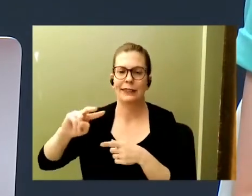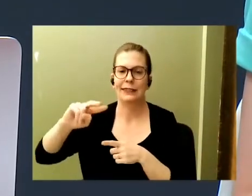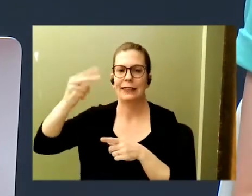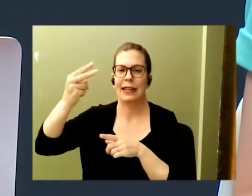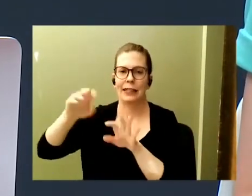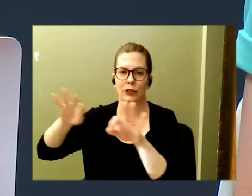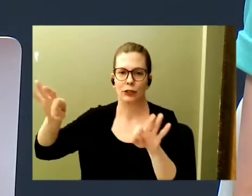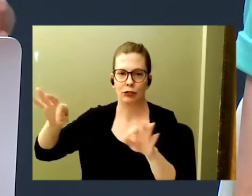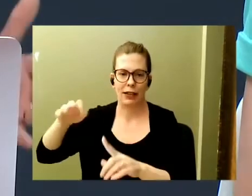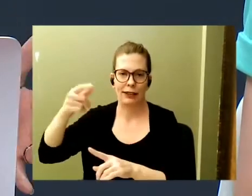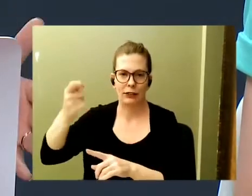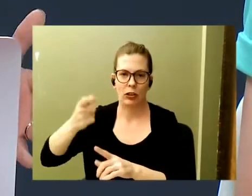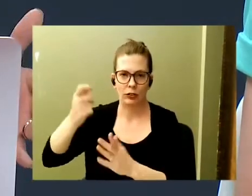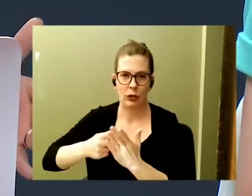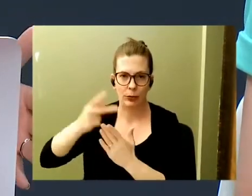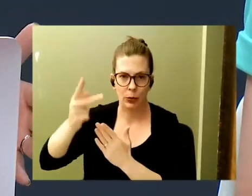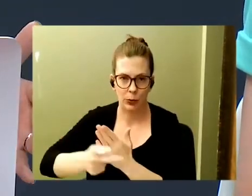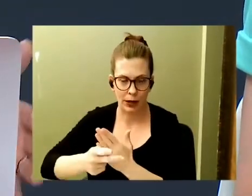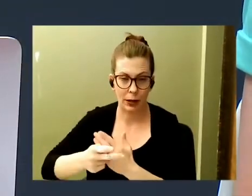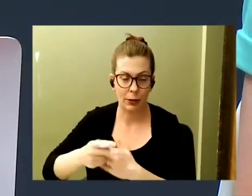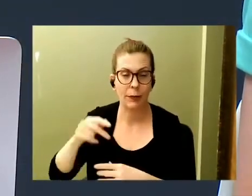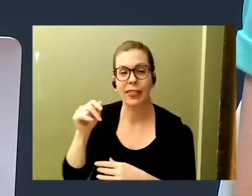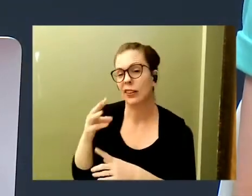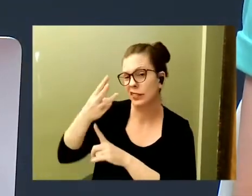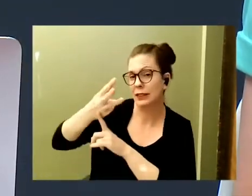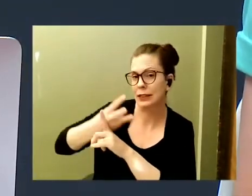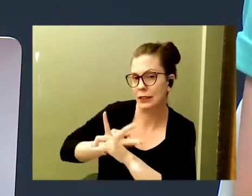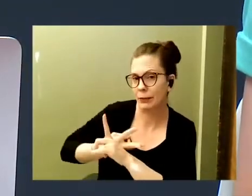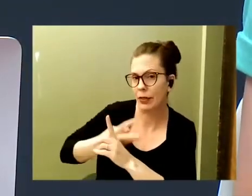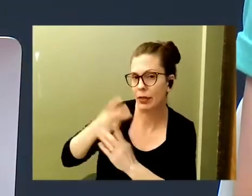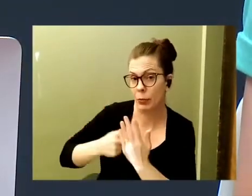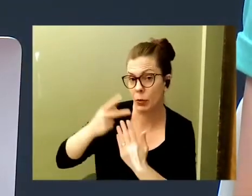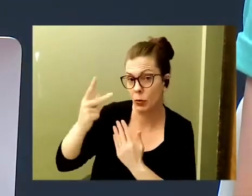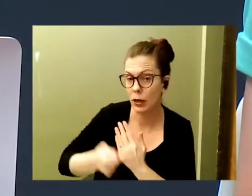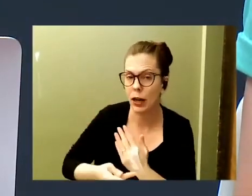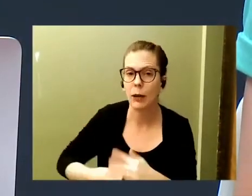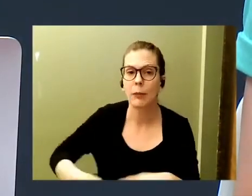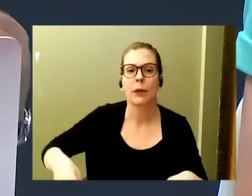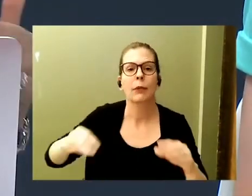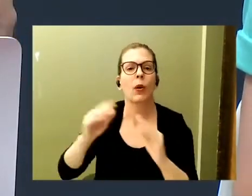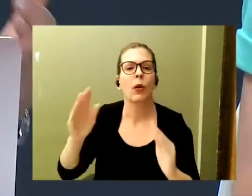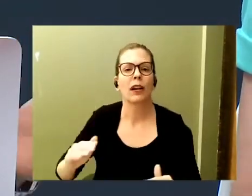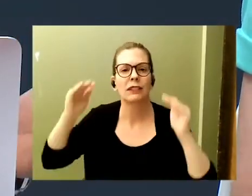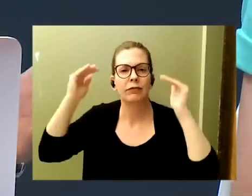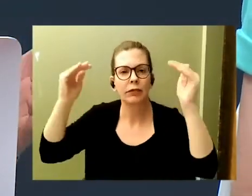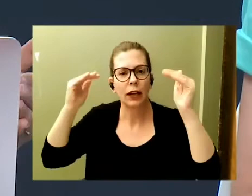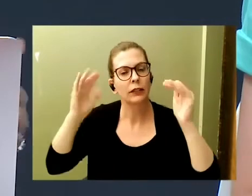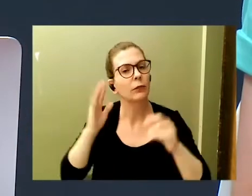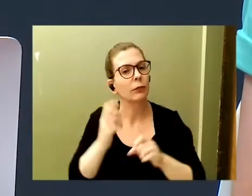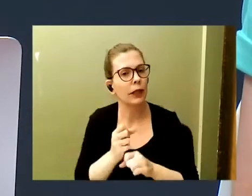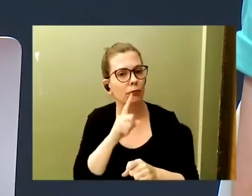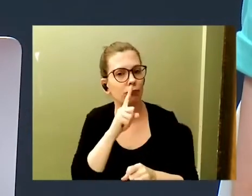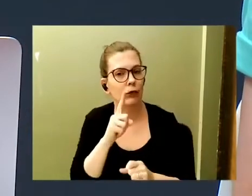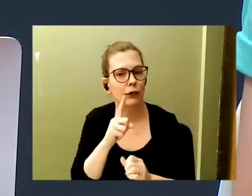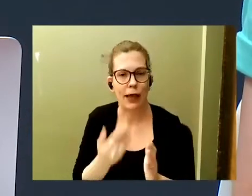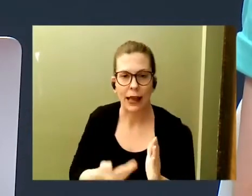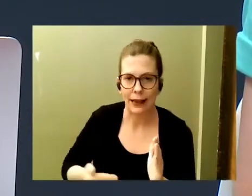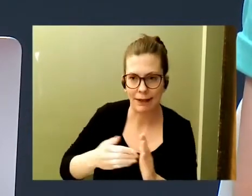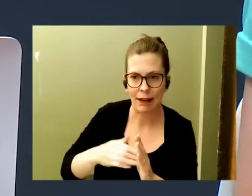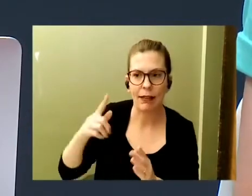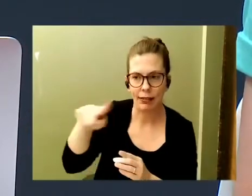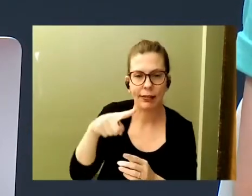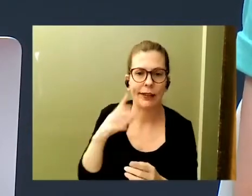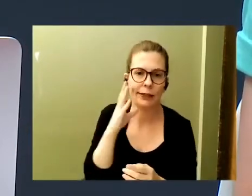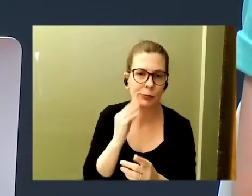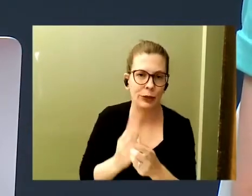program, which is the 6 months program, more advanced, making sure, again, they have the support. But in addition to